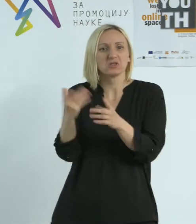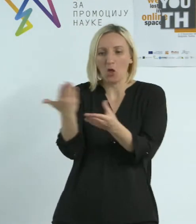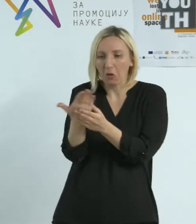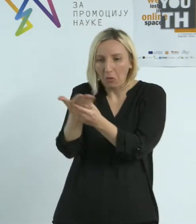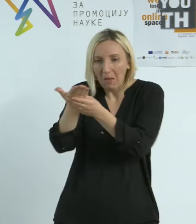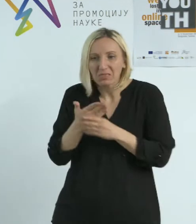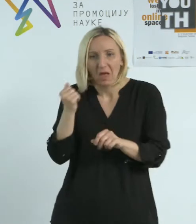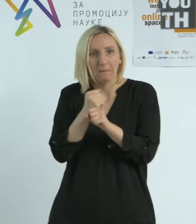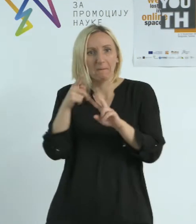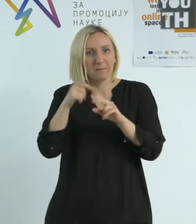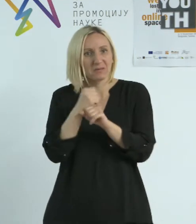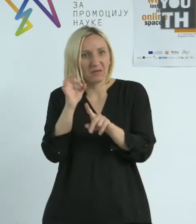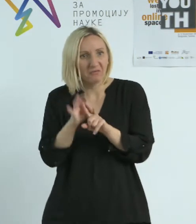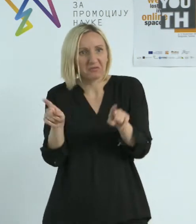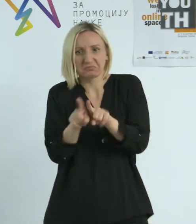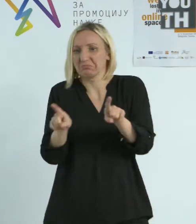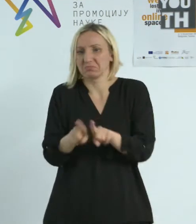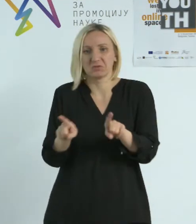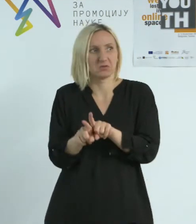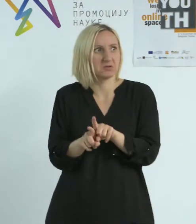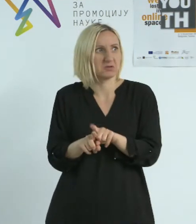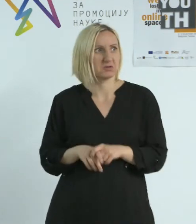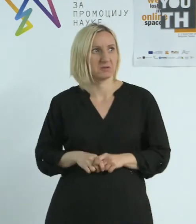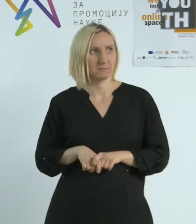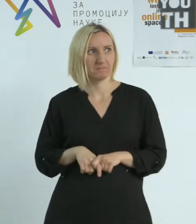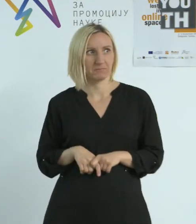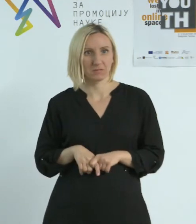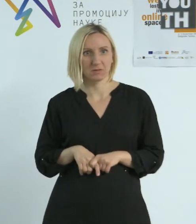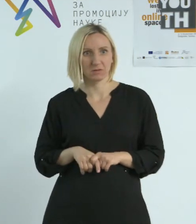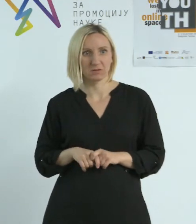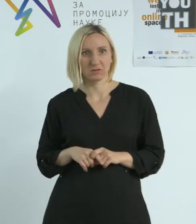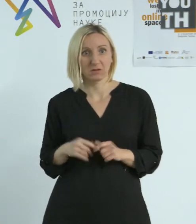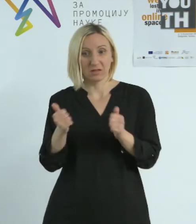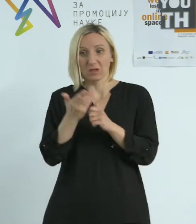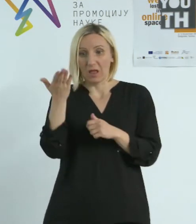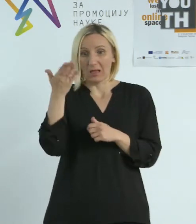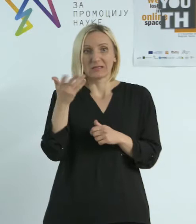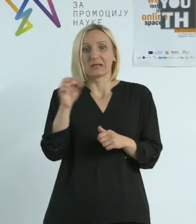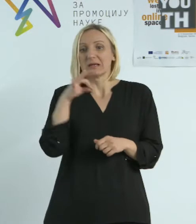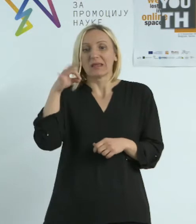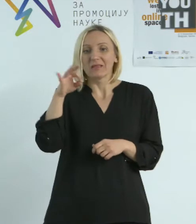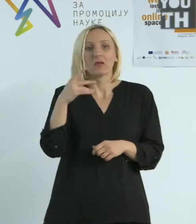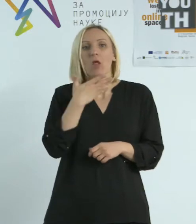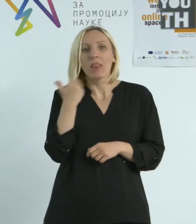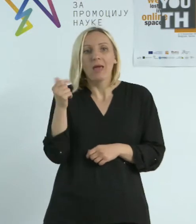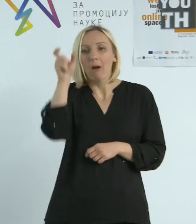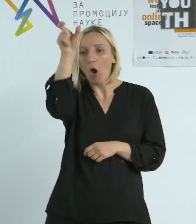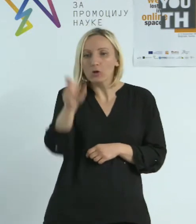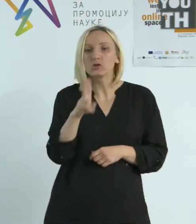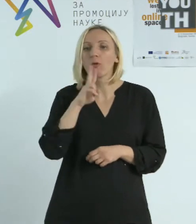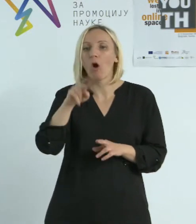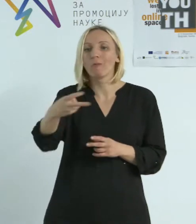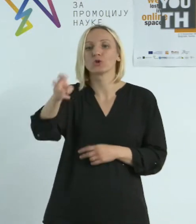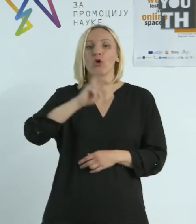again have the same thing you have, but with that you don't have person who can answer questions. So